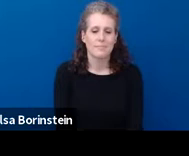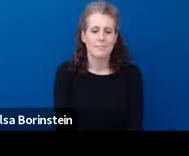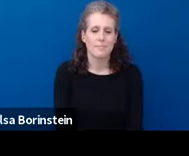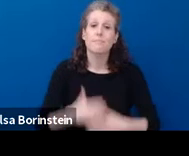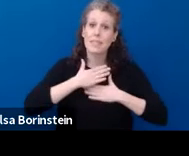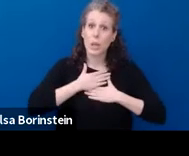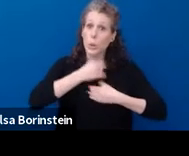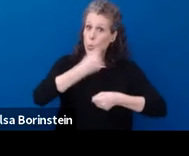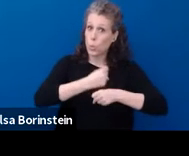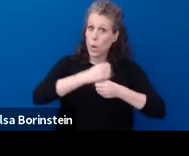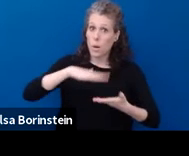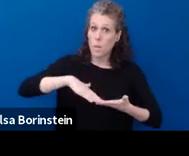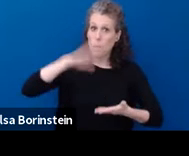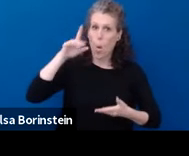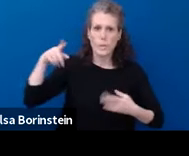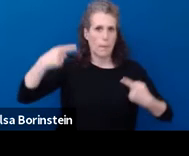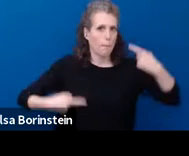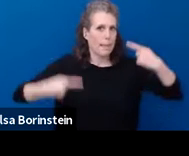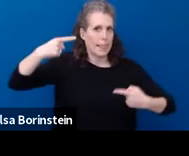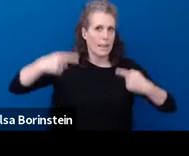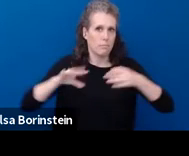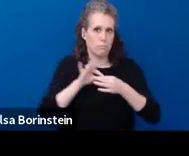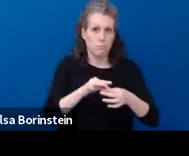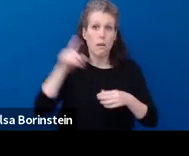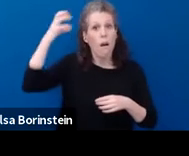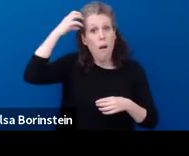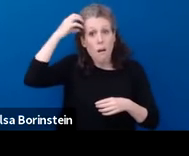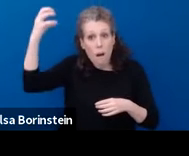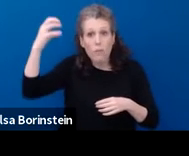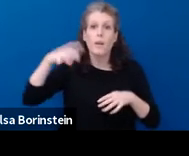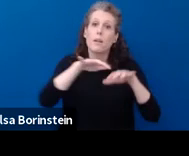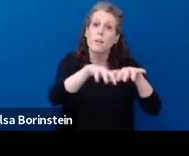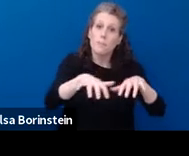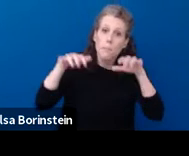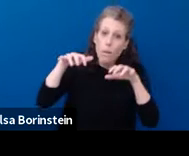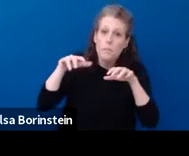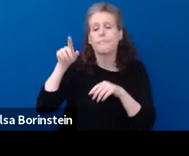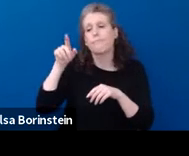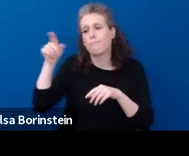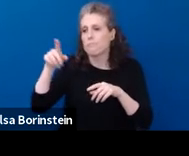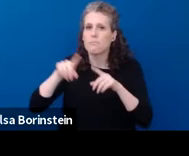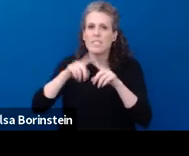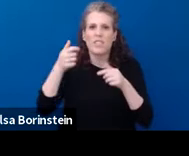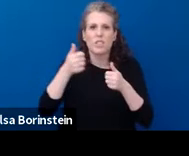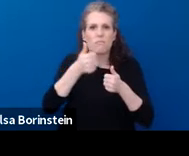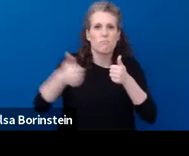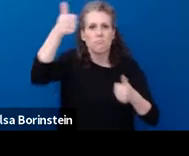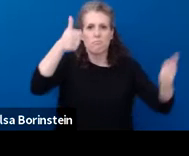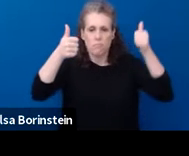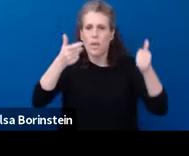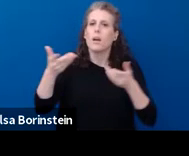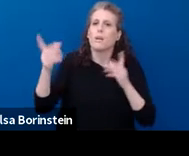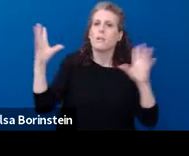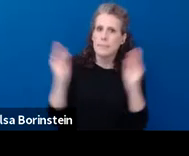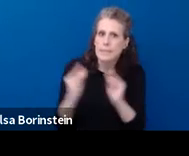is politically based. We have regular meetings with the government, parliament, and directorates about issues that are of relevance for people